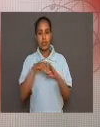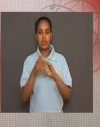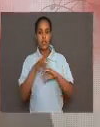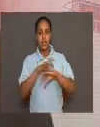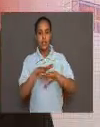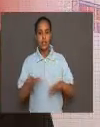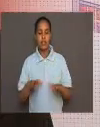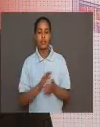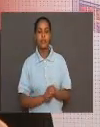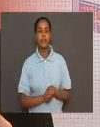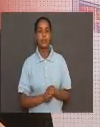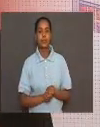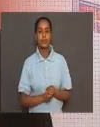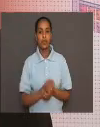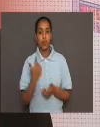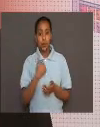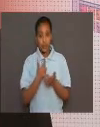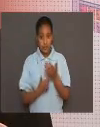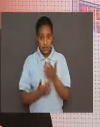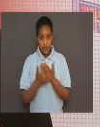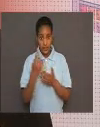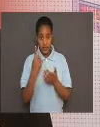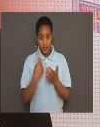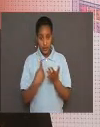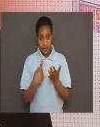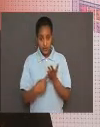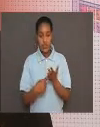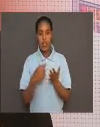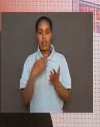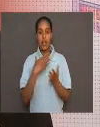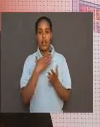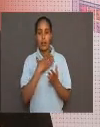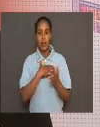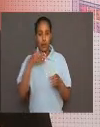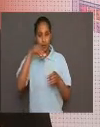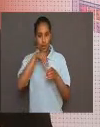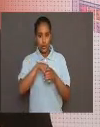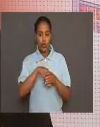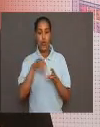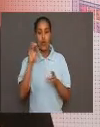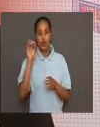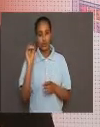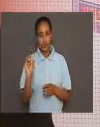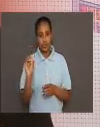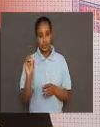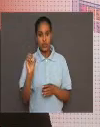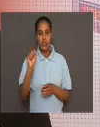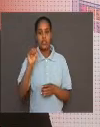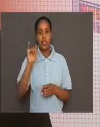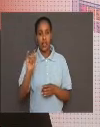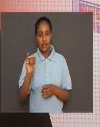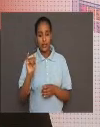crust. We discussed these elements, including oxygen,